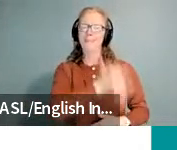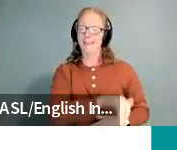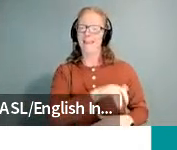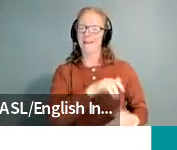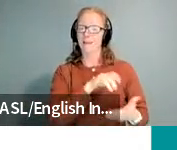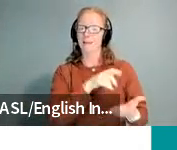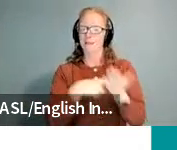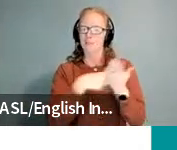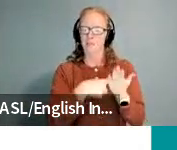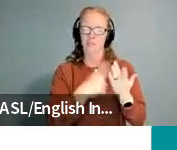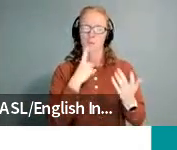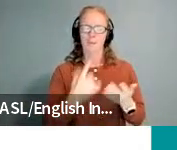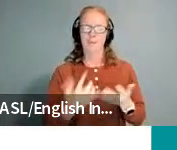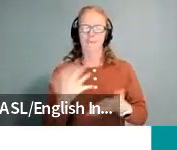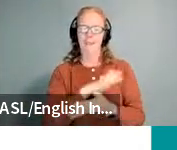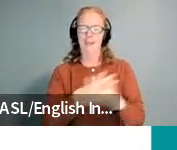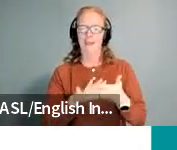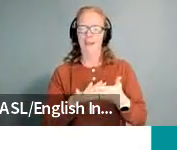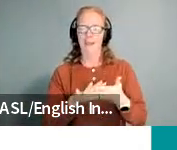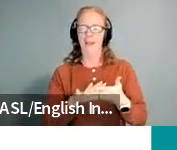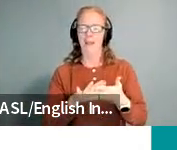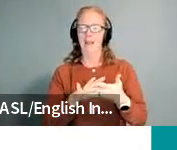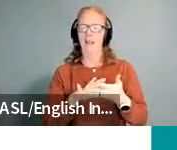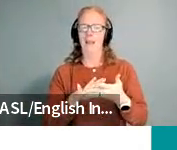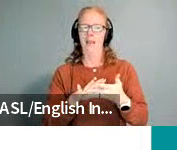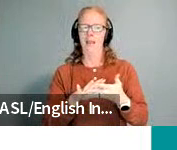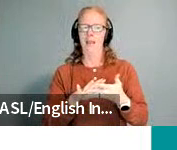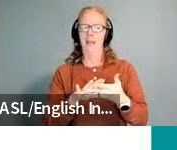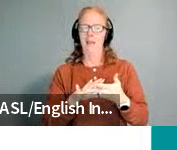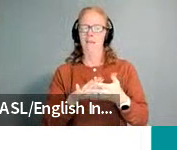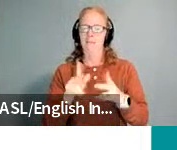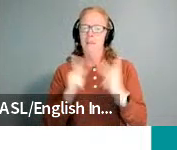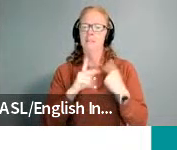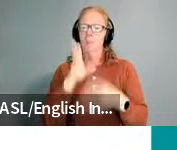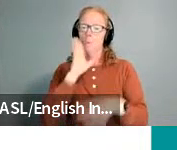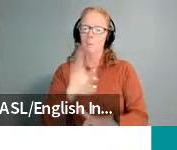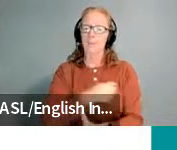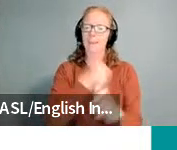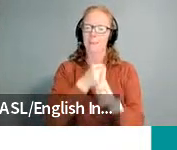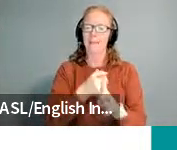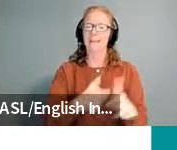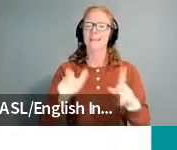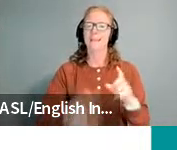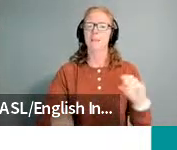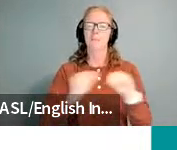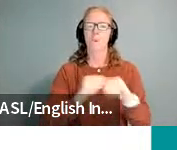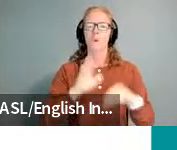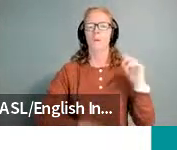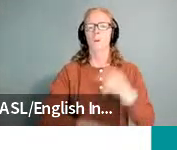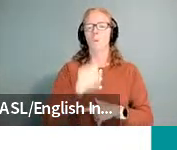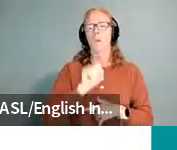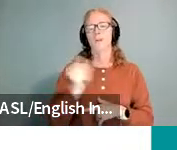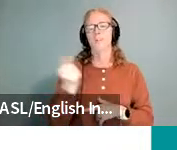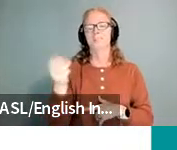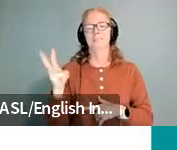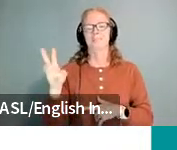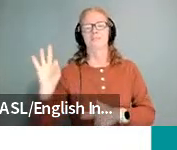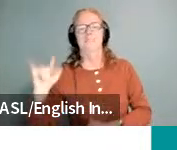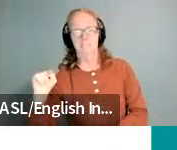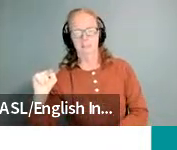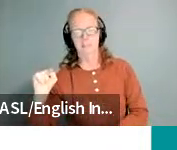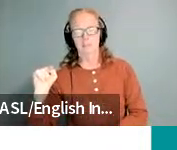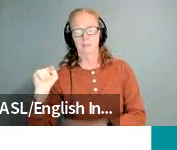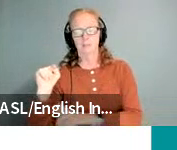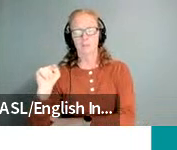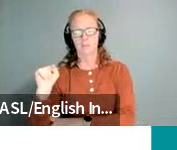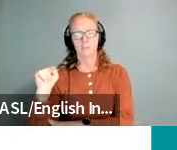the 5 impacted users who need something more than 116 feet. So